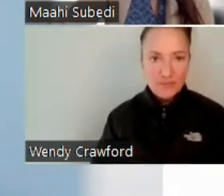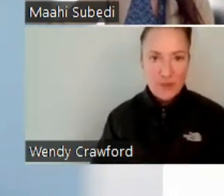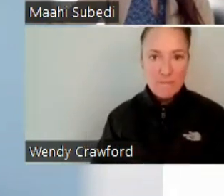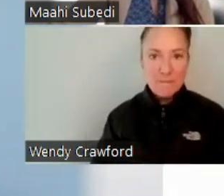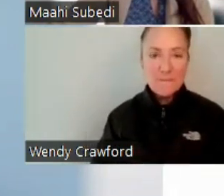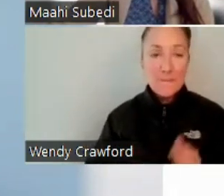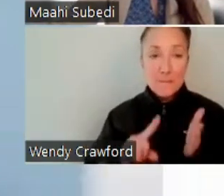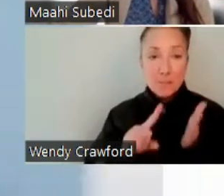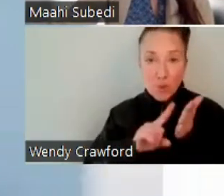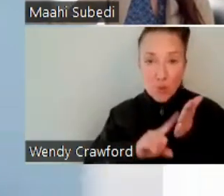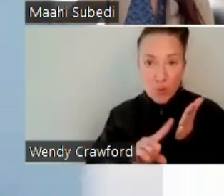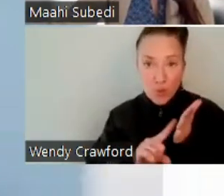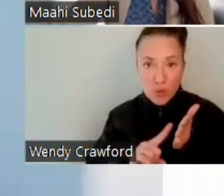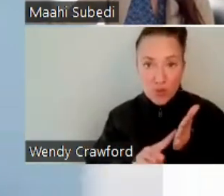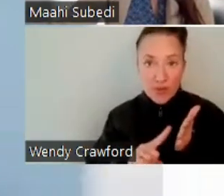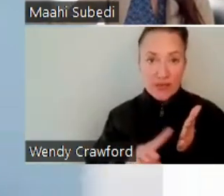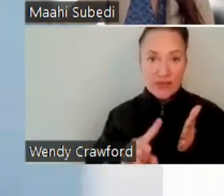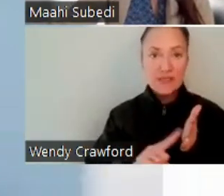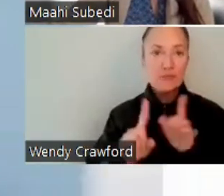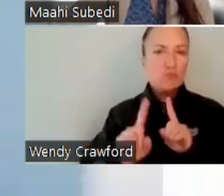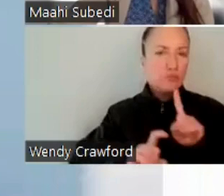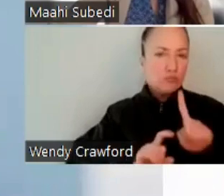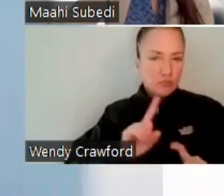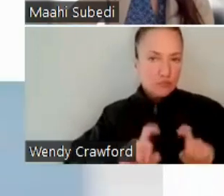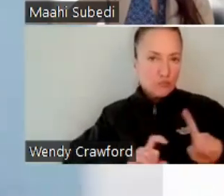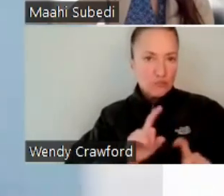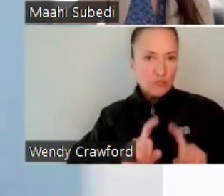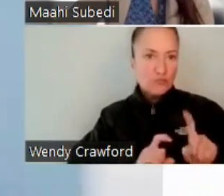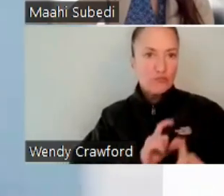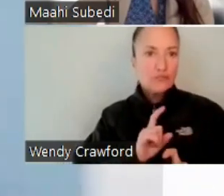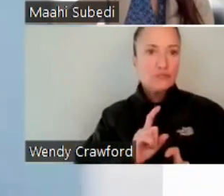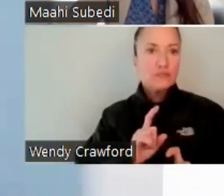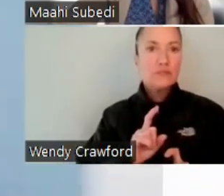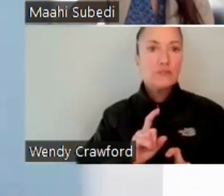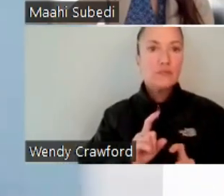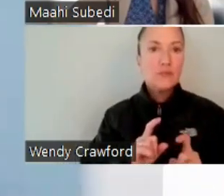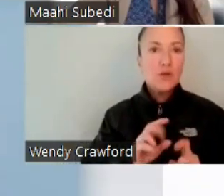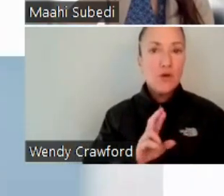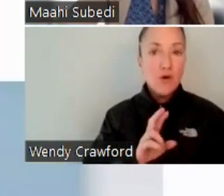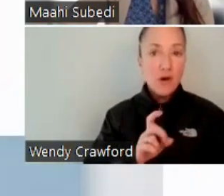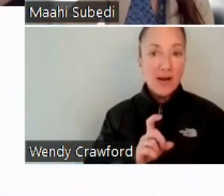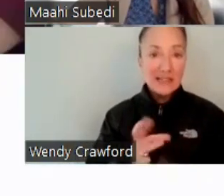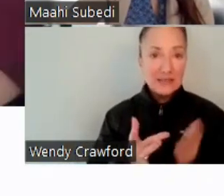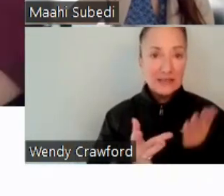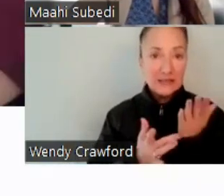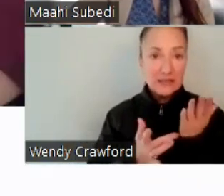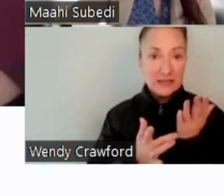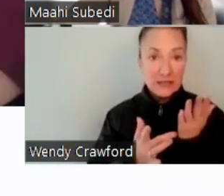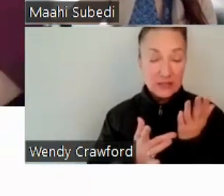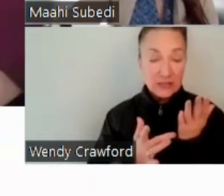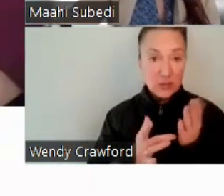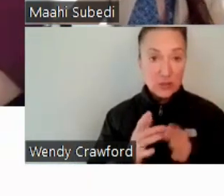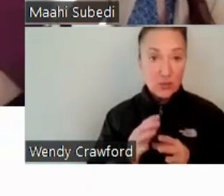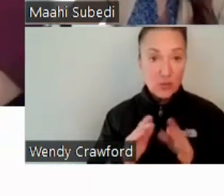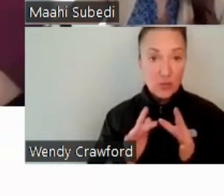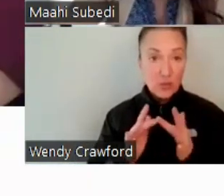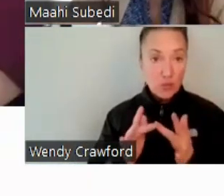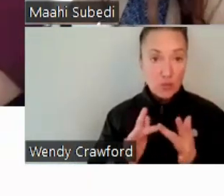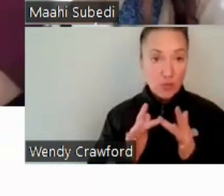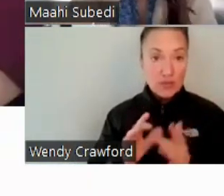We look things up. We generate questions. I was on the pharmacy technician training program website because Maahi